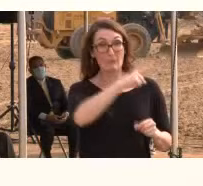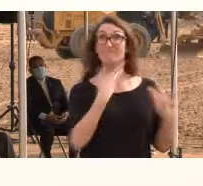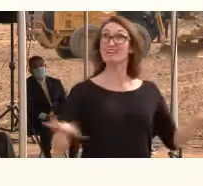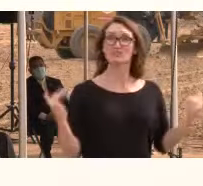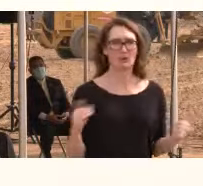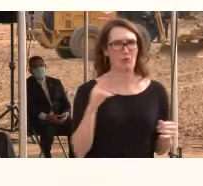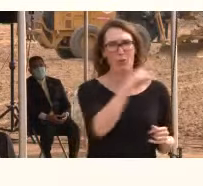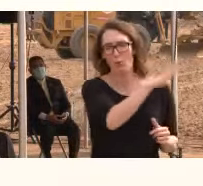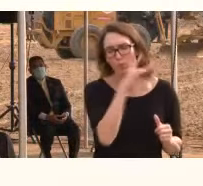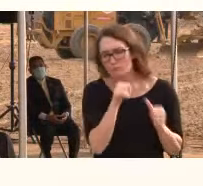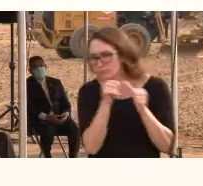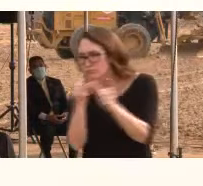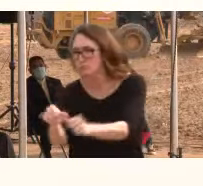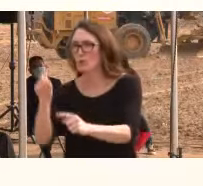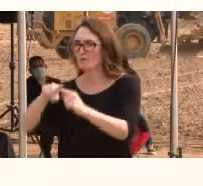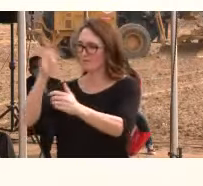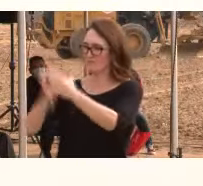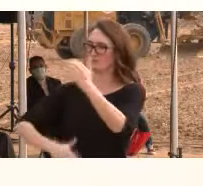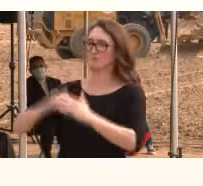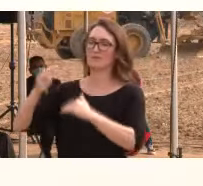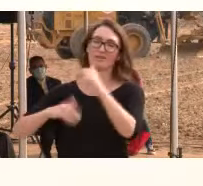get us through to the finish line. Thank you.